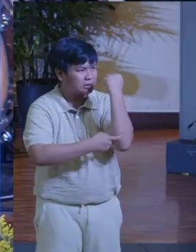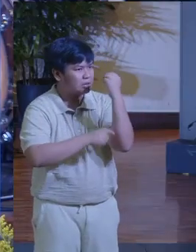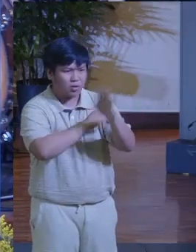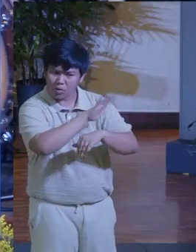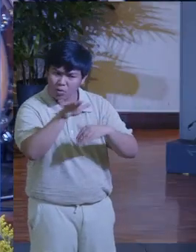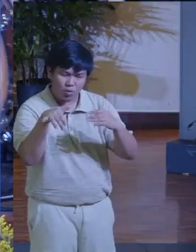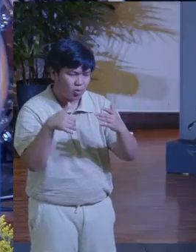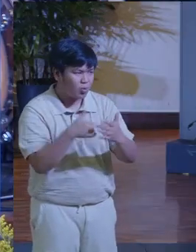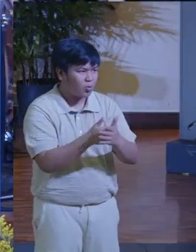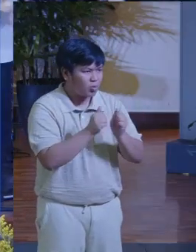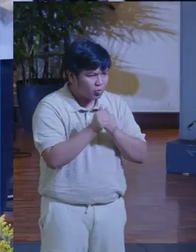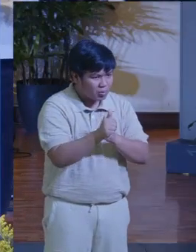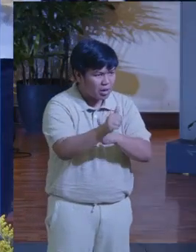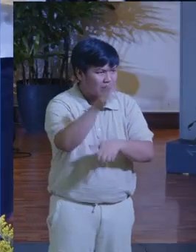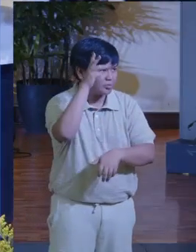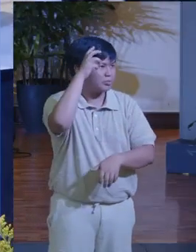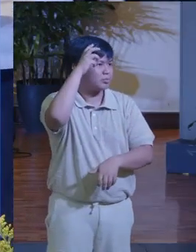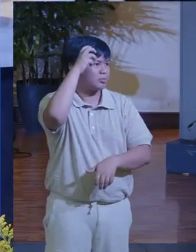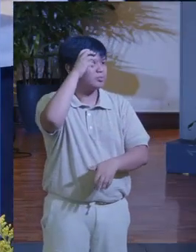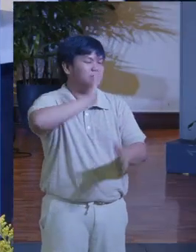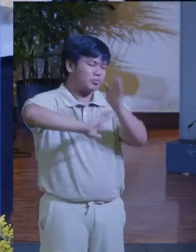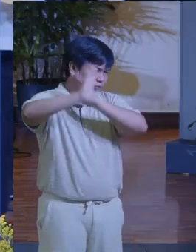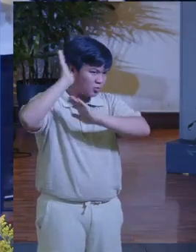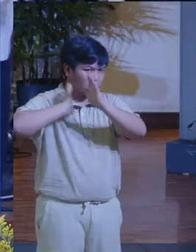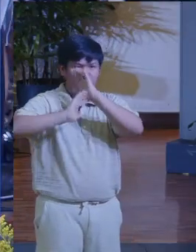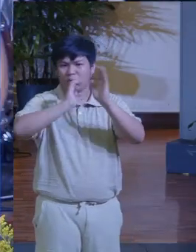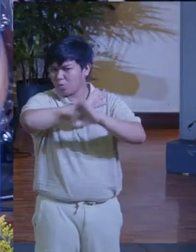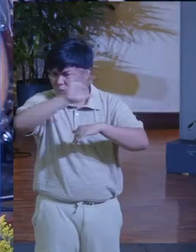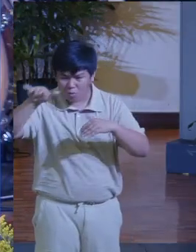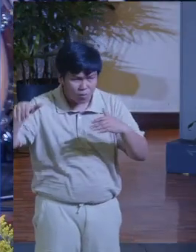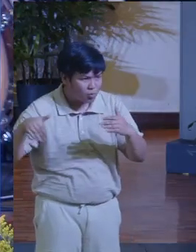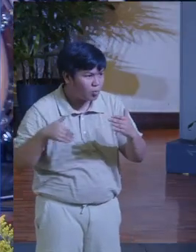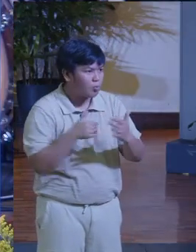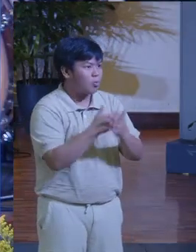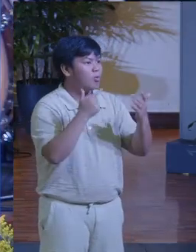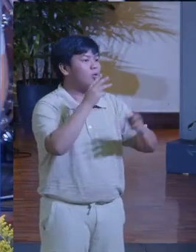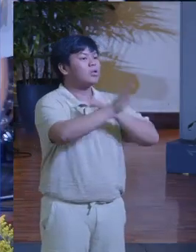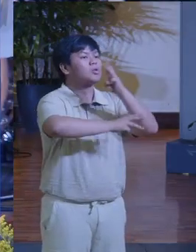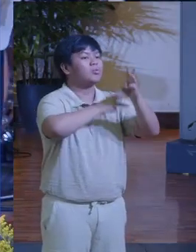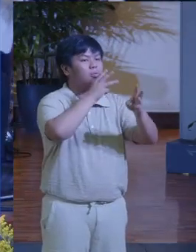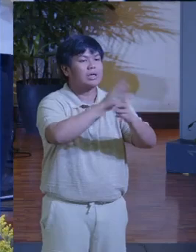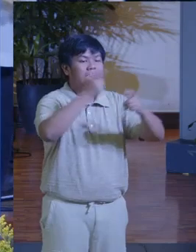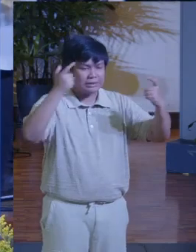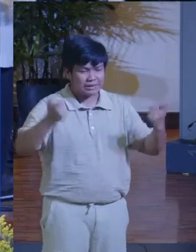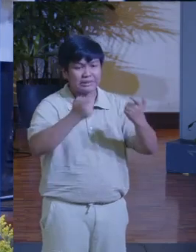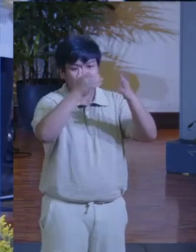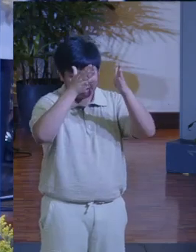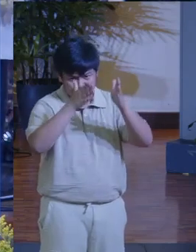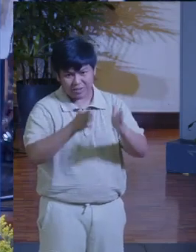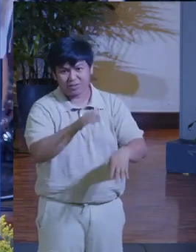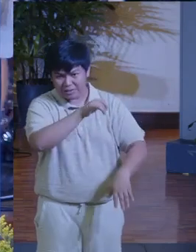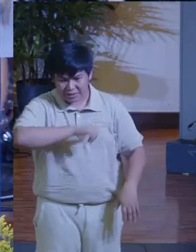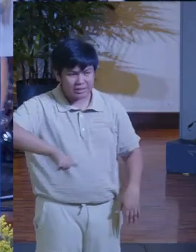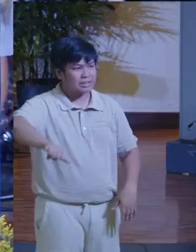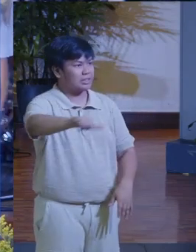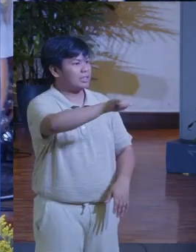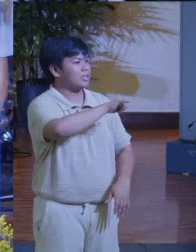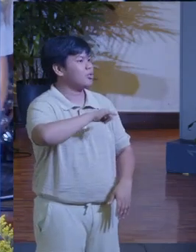children of wrath like the rest of mankind. Lahat po ng sansinukob ay pareho nating